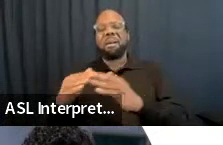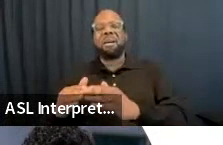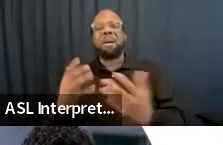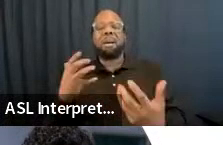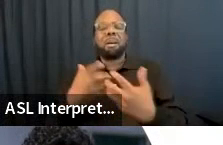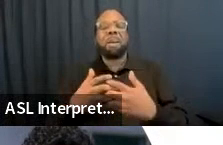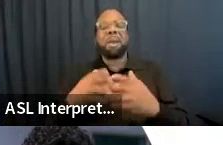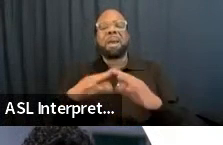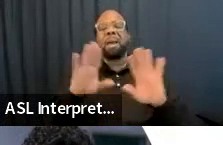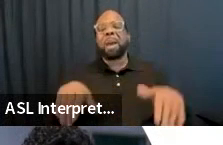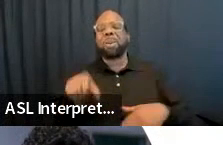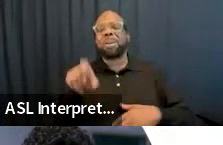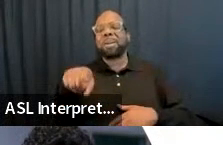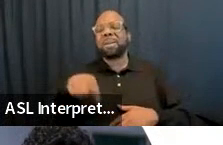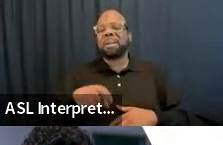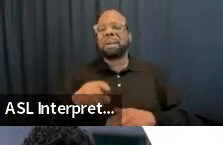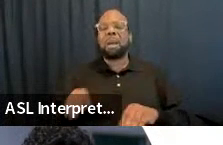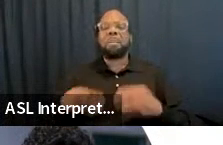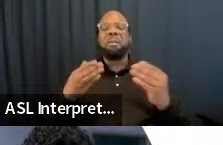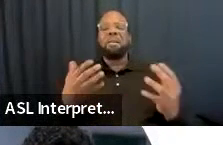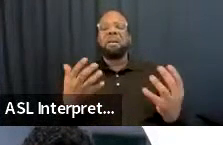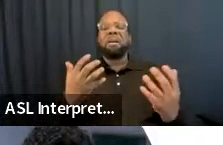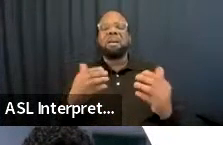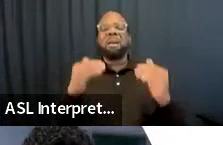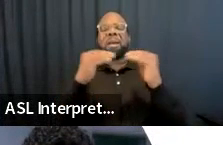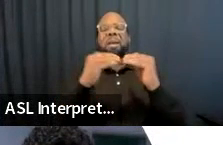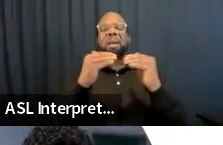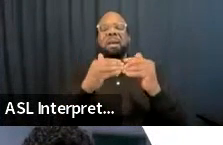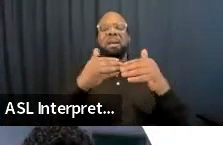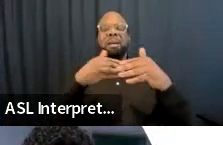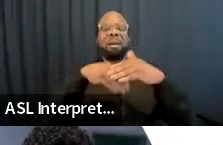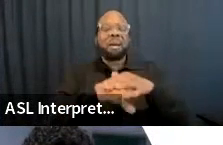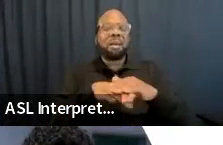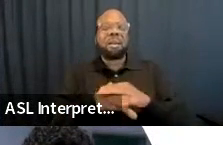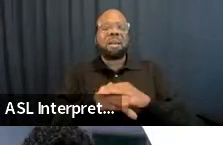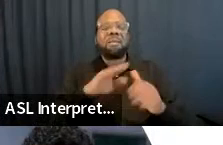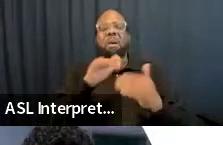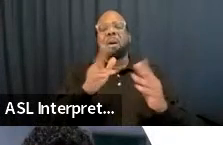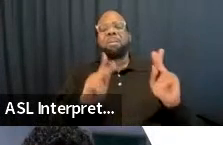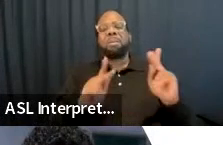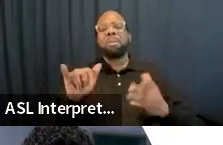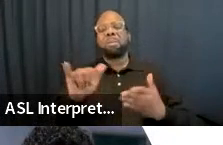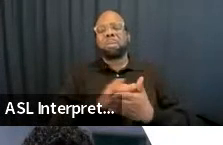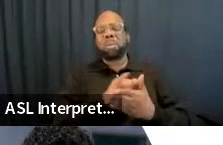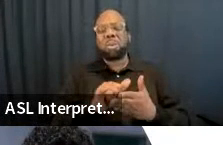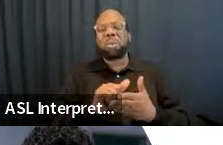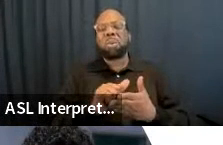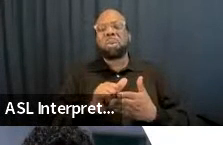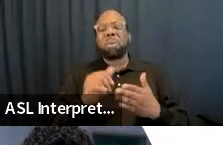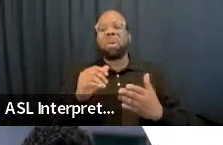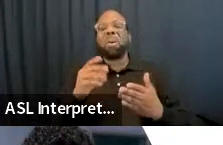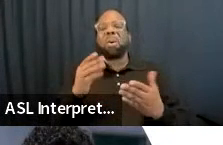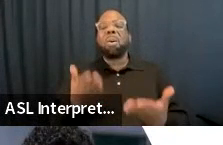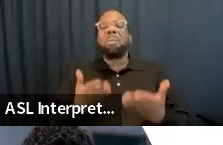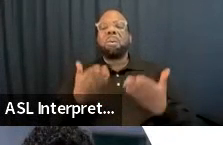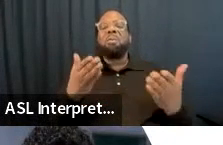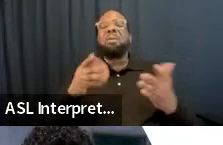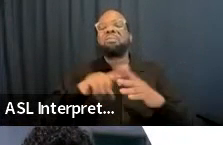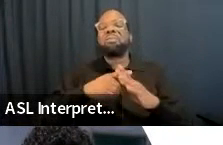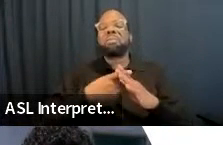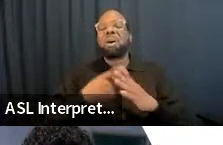needs and provide equitable access to housing for all New Yorkers. This proposal is expected to start public review next